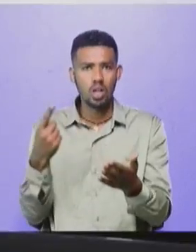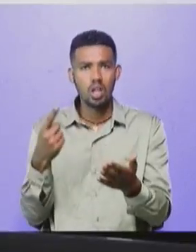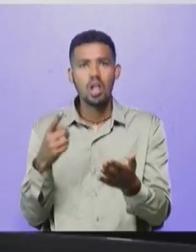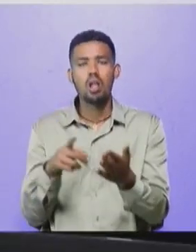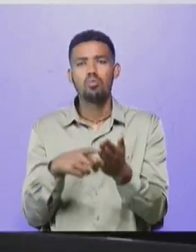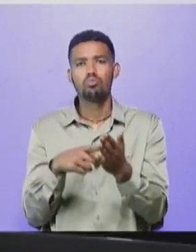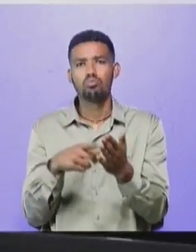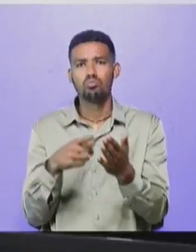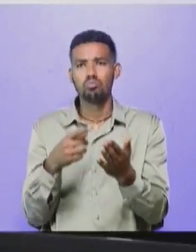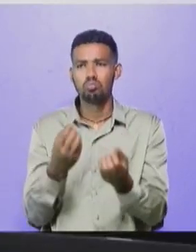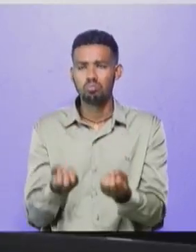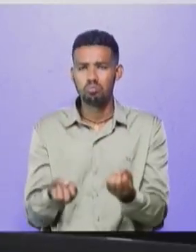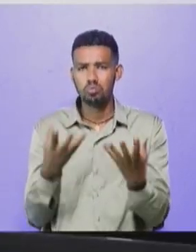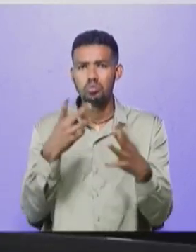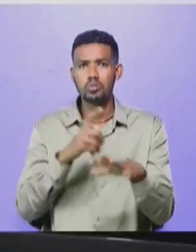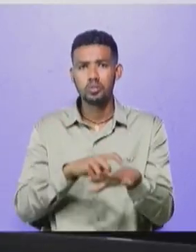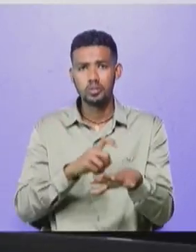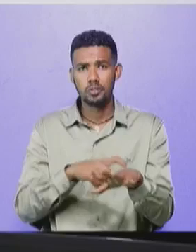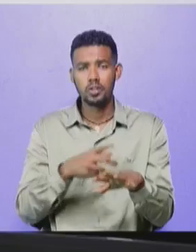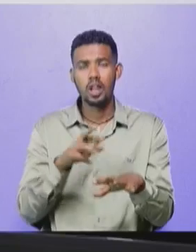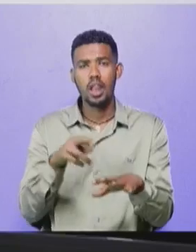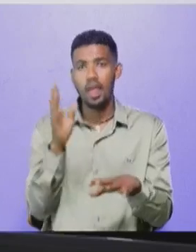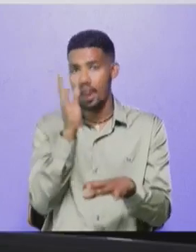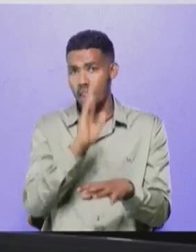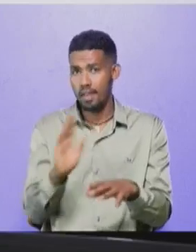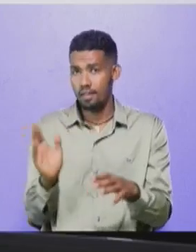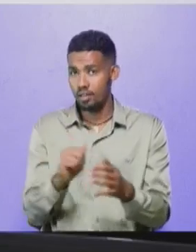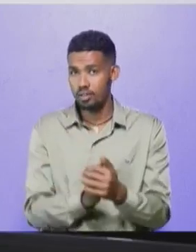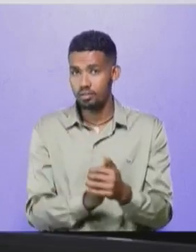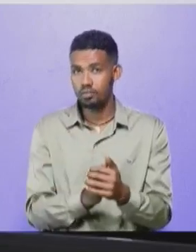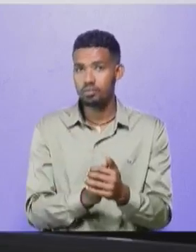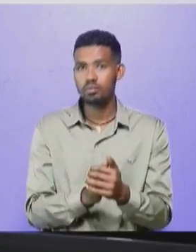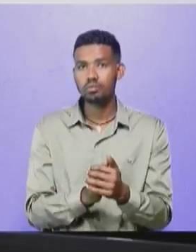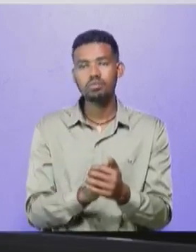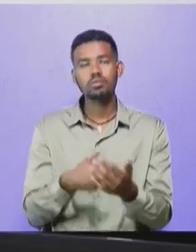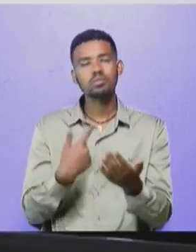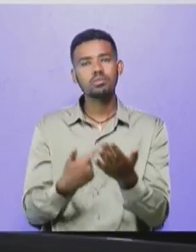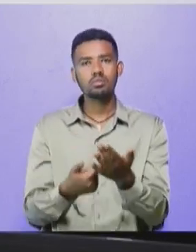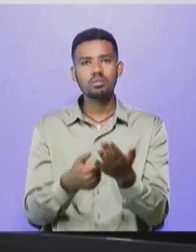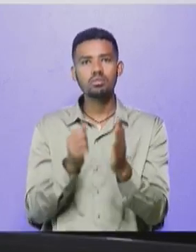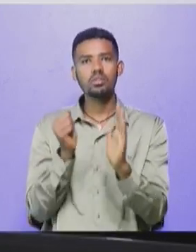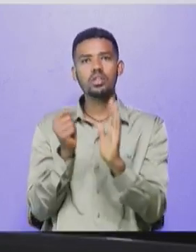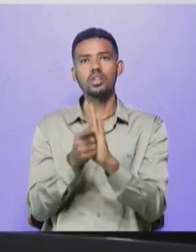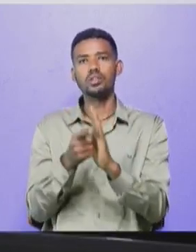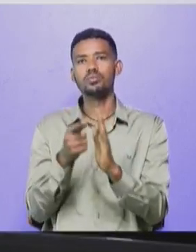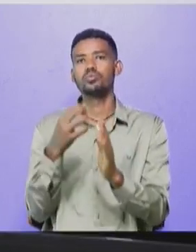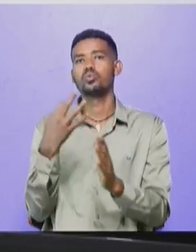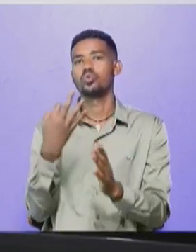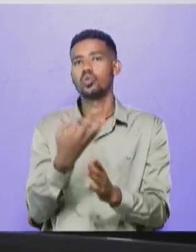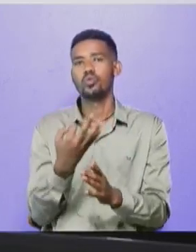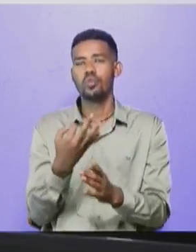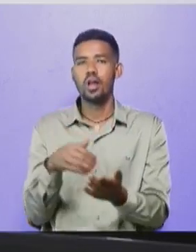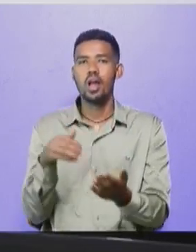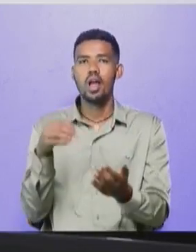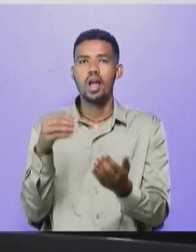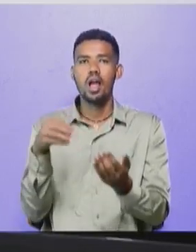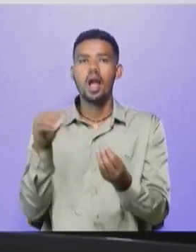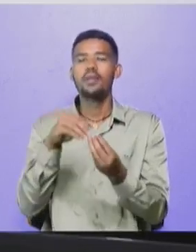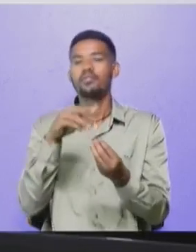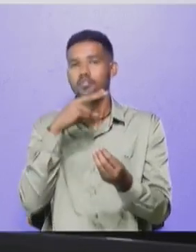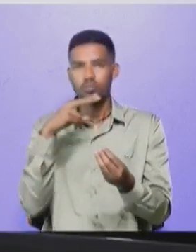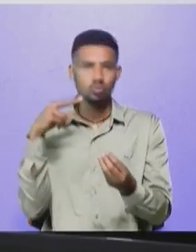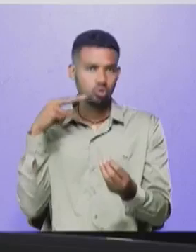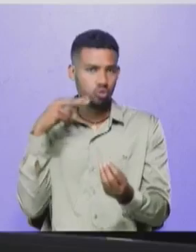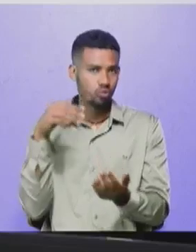often, sometimes, never, and also rarely. These are examples of what? Adverbs of